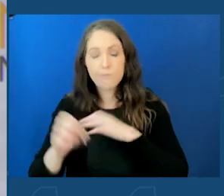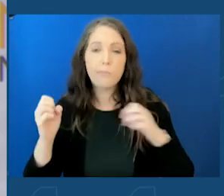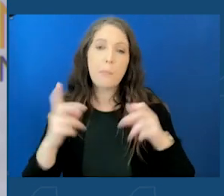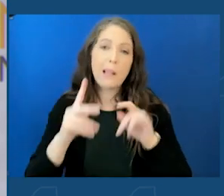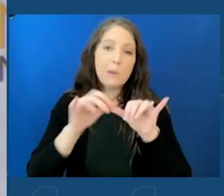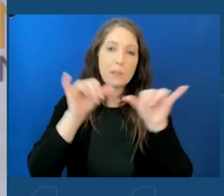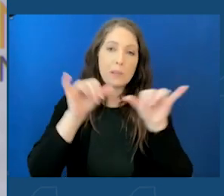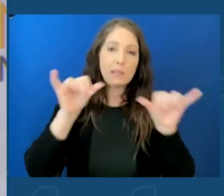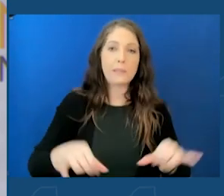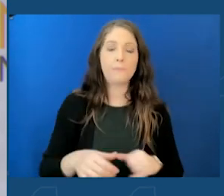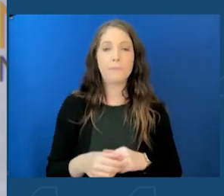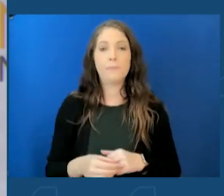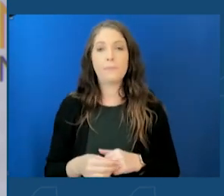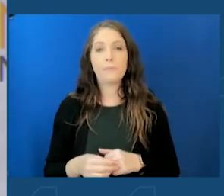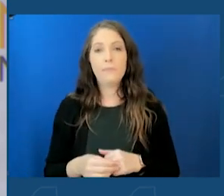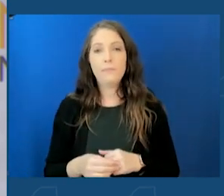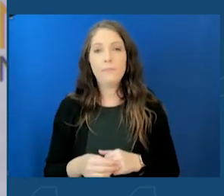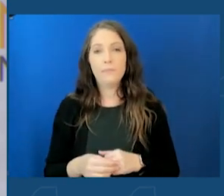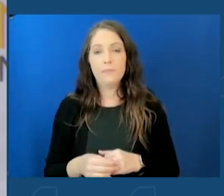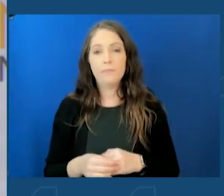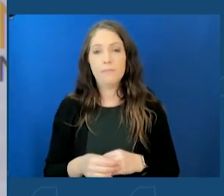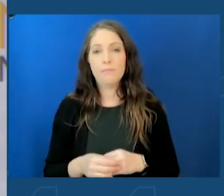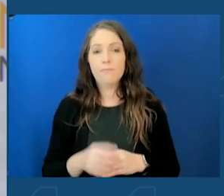doesn't do that. She didn't do that